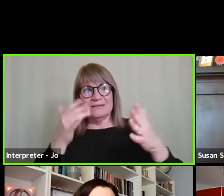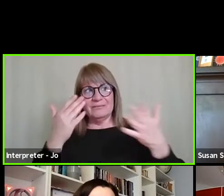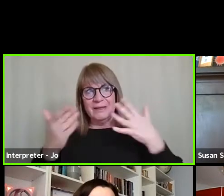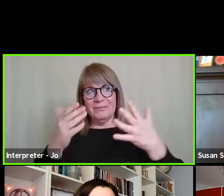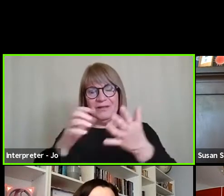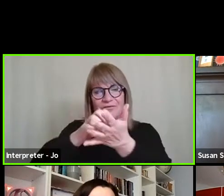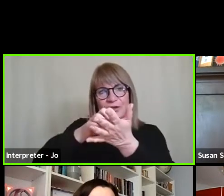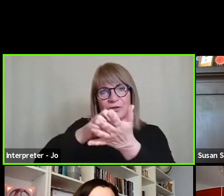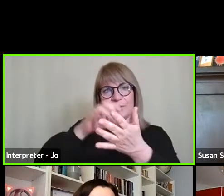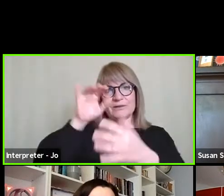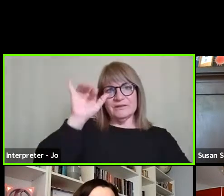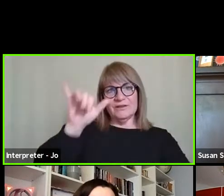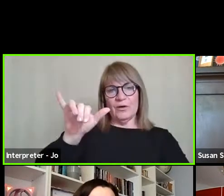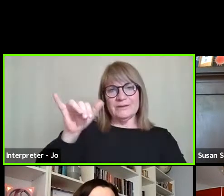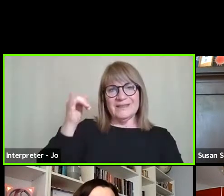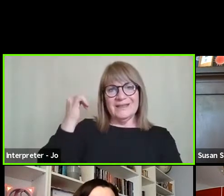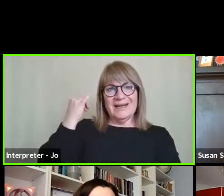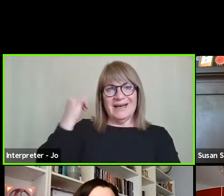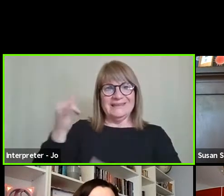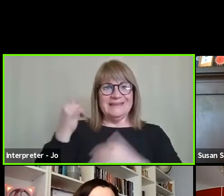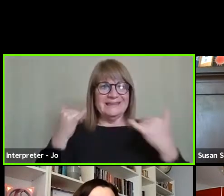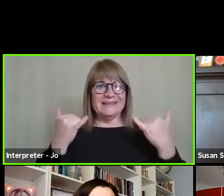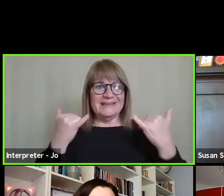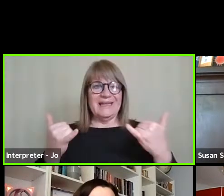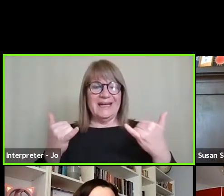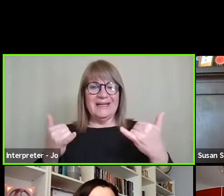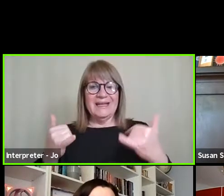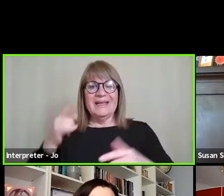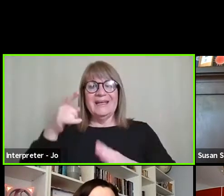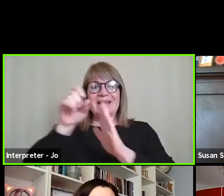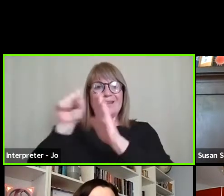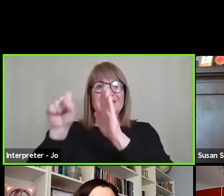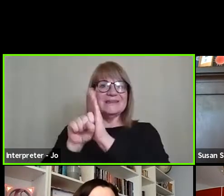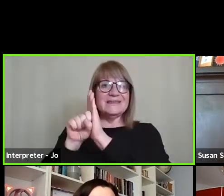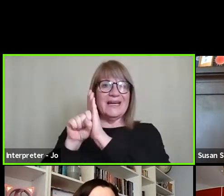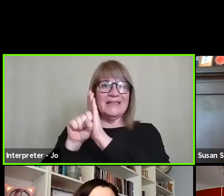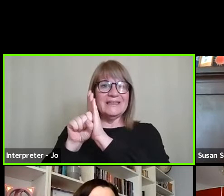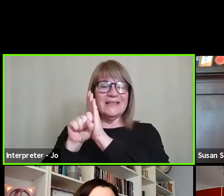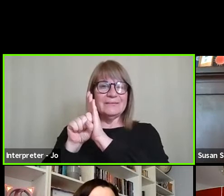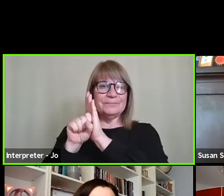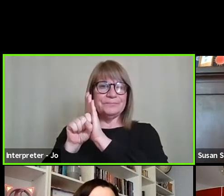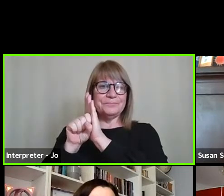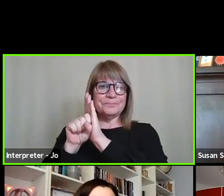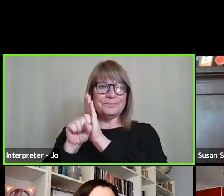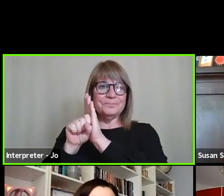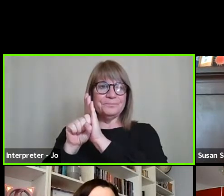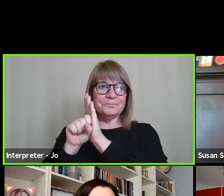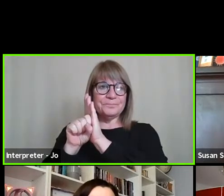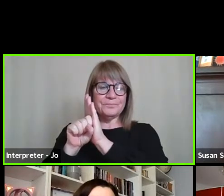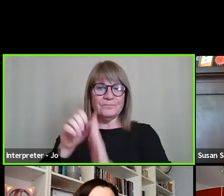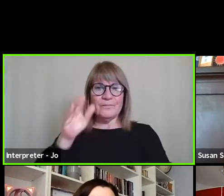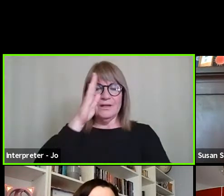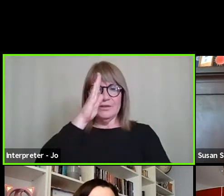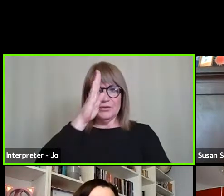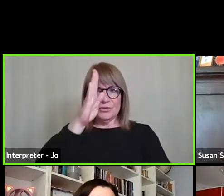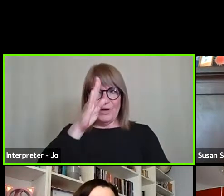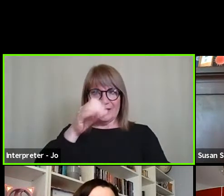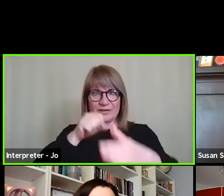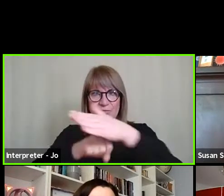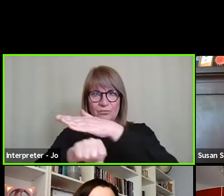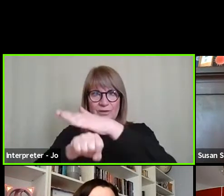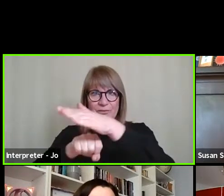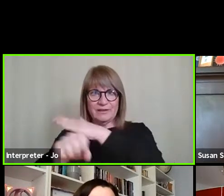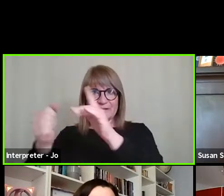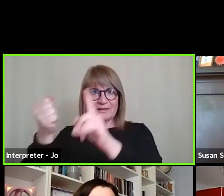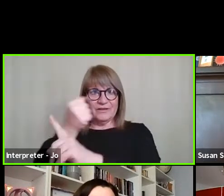bill is um more narrowly focused at the states um reproductive or direct reproductive abuses because